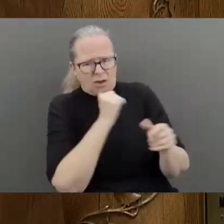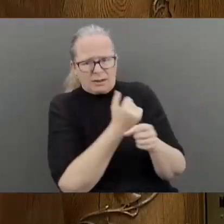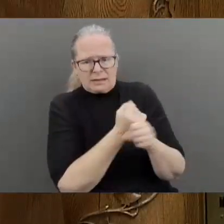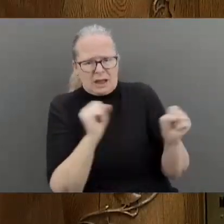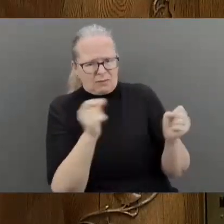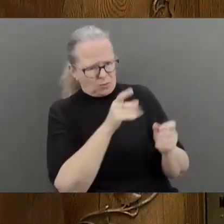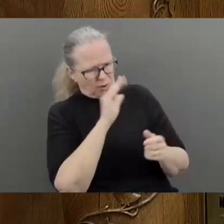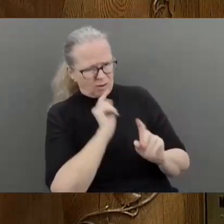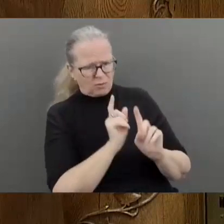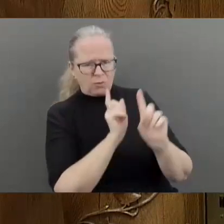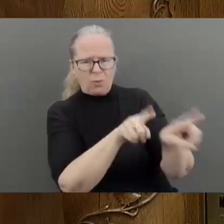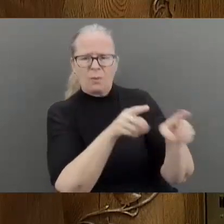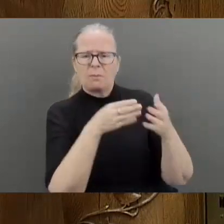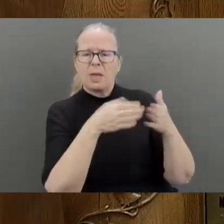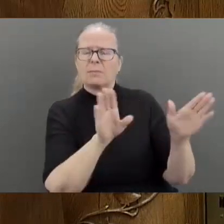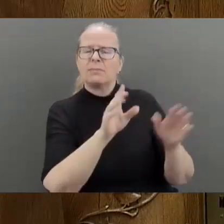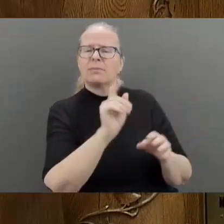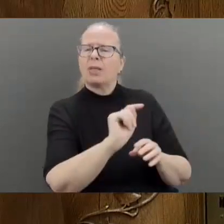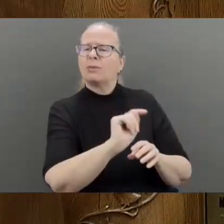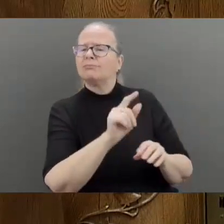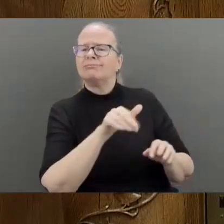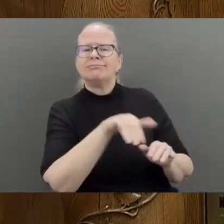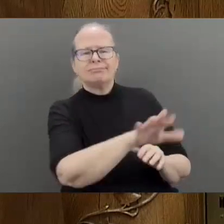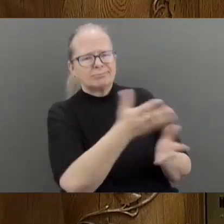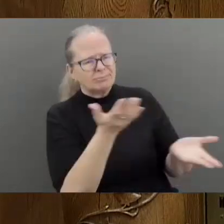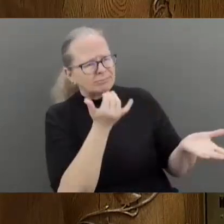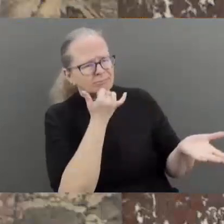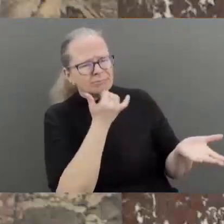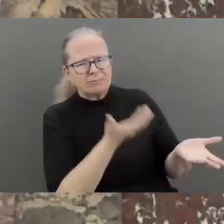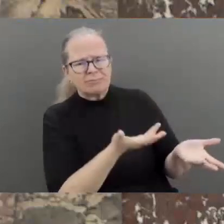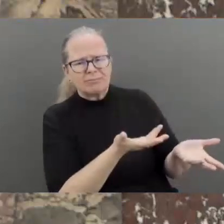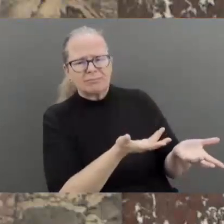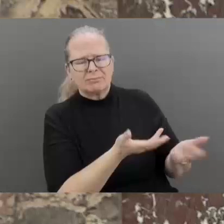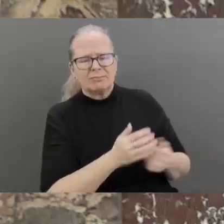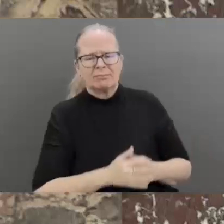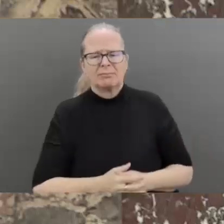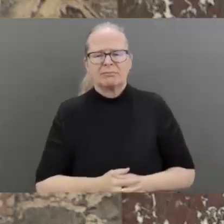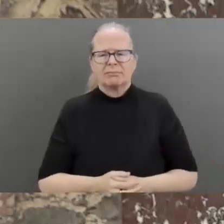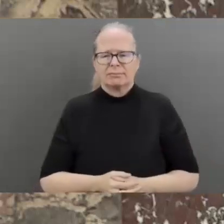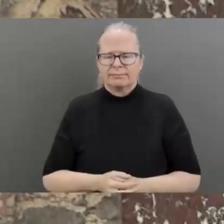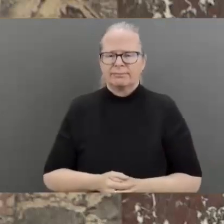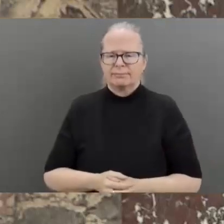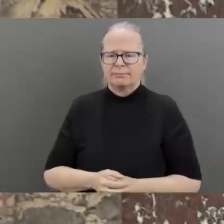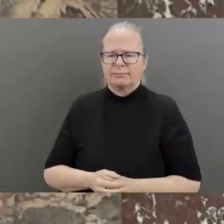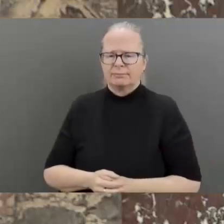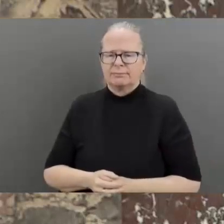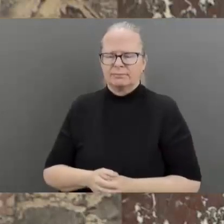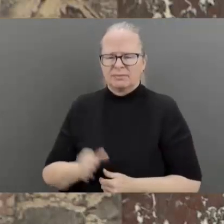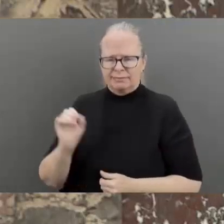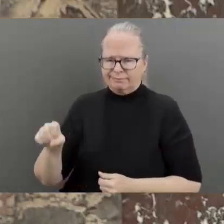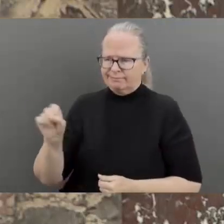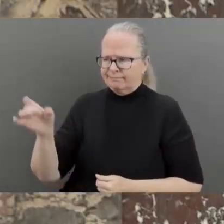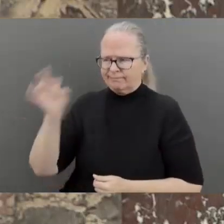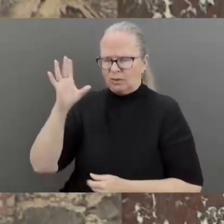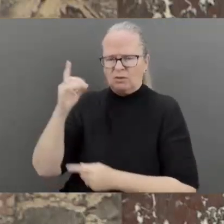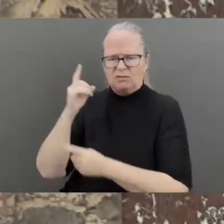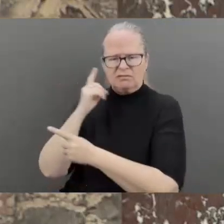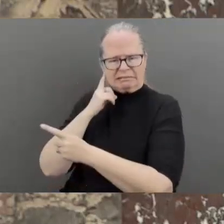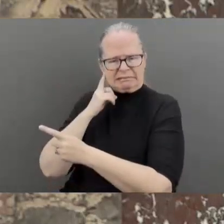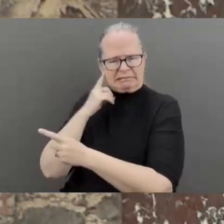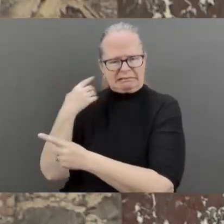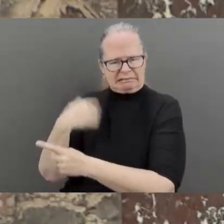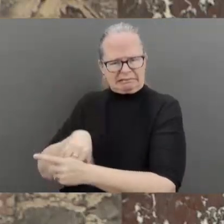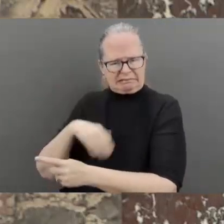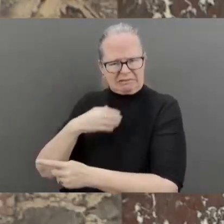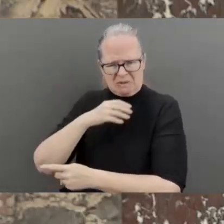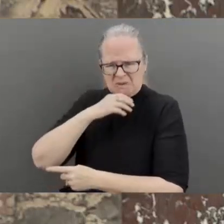Mr. Premier. Thank you, Honourable Speaker. This is a terrible story about an elderly man who just wanted to access a public